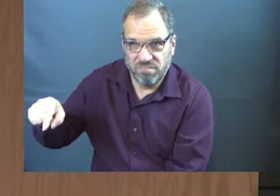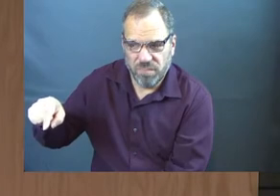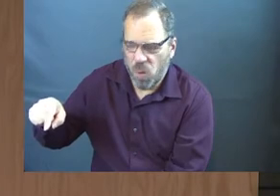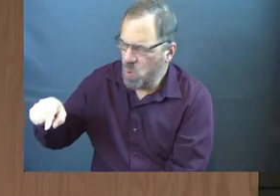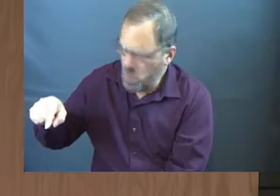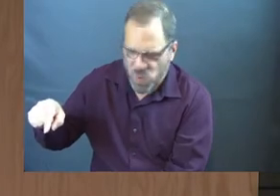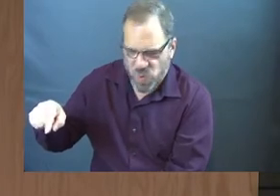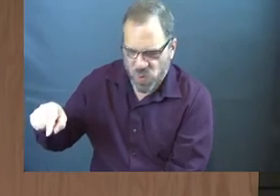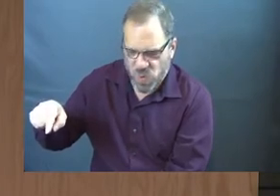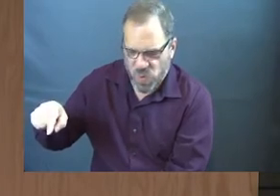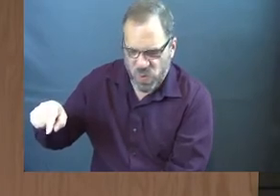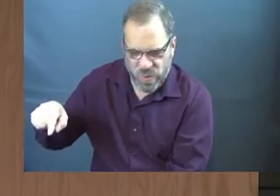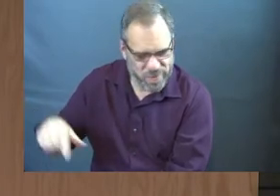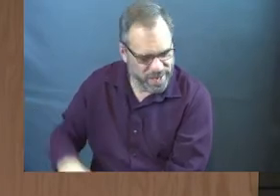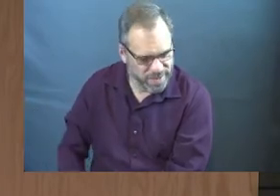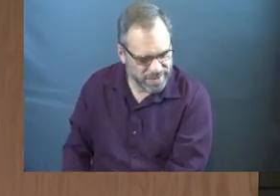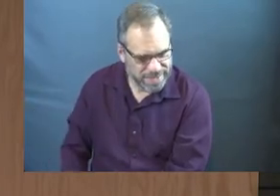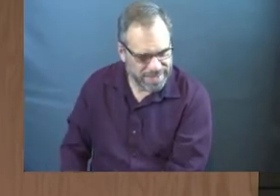Ooh.